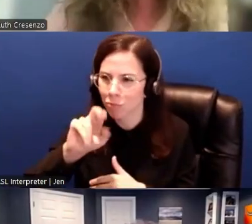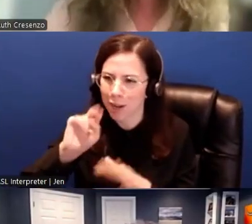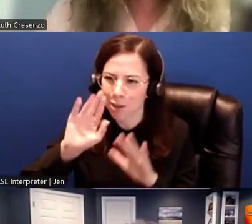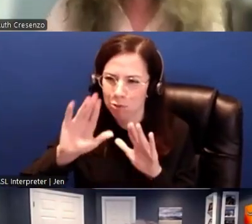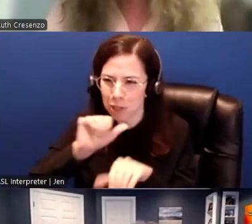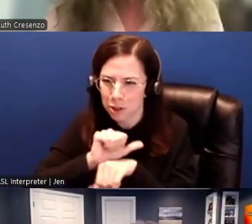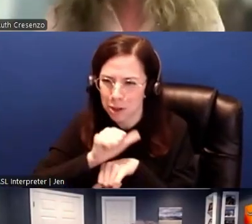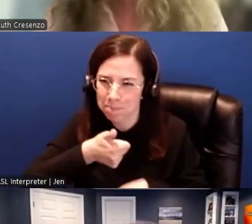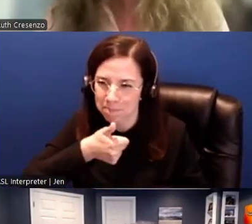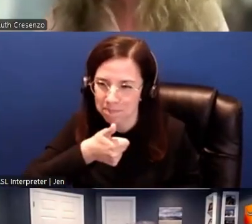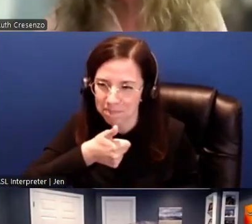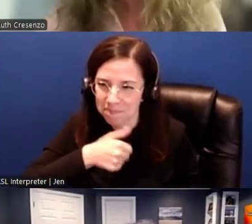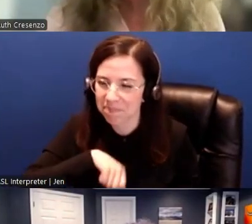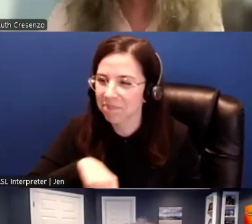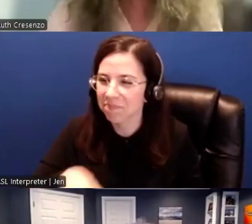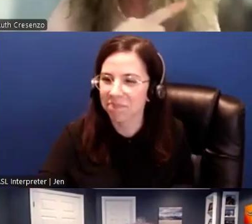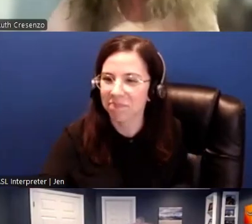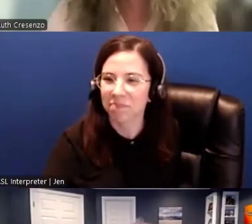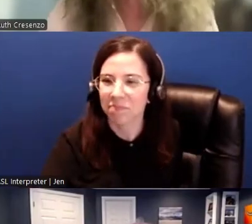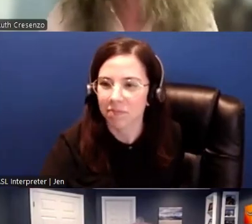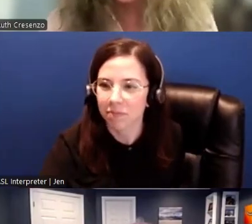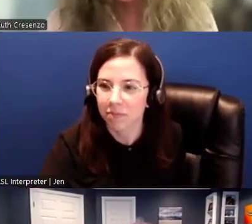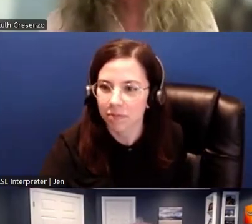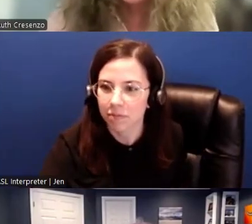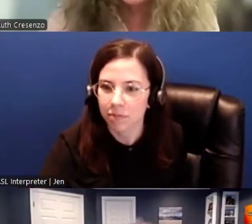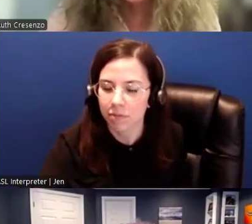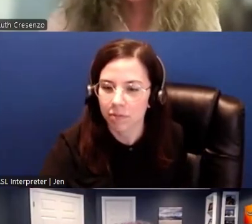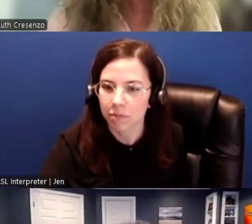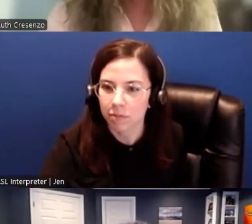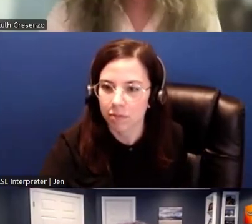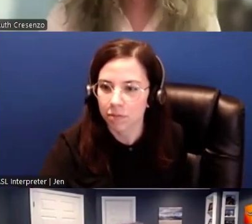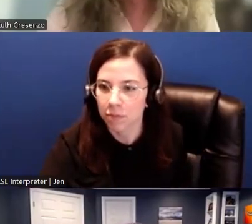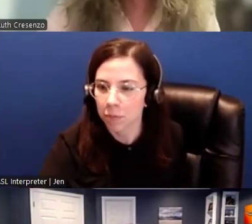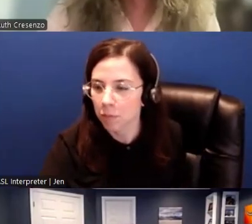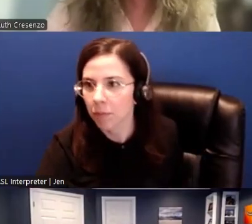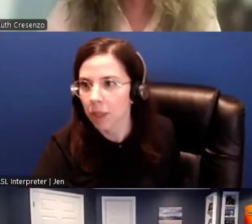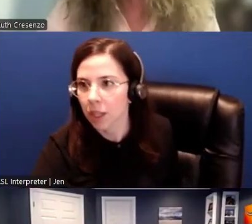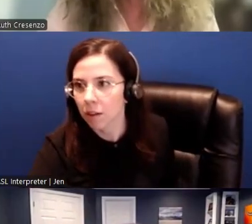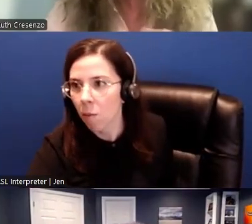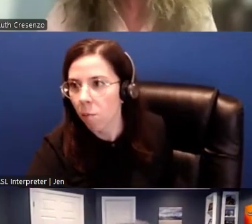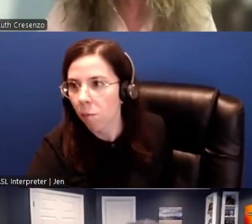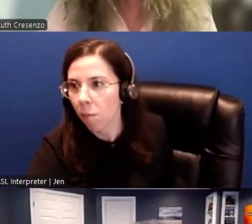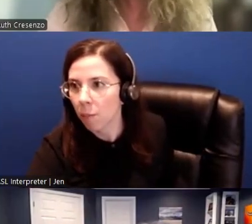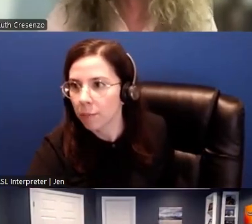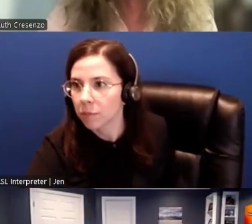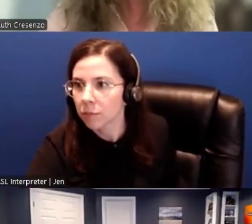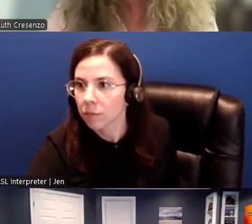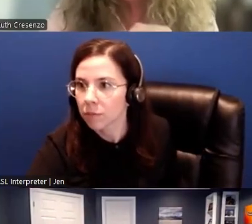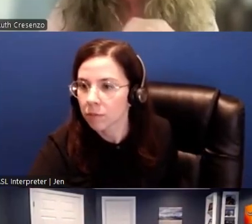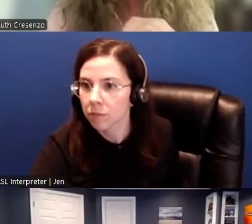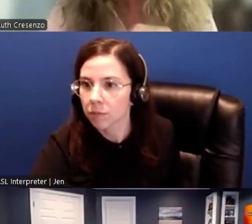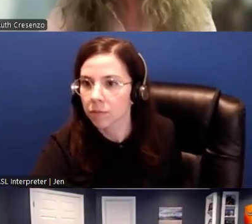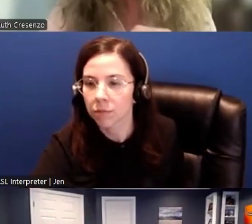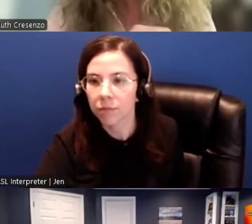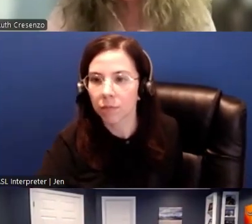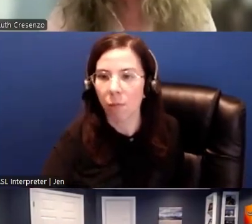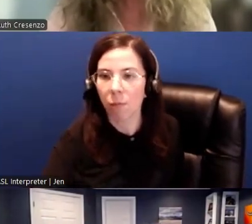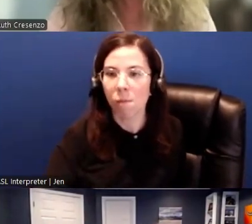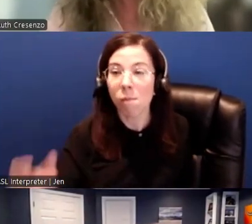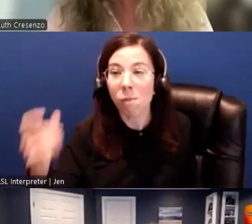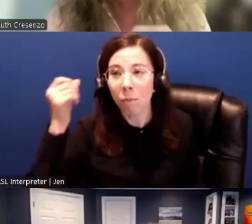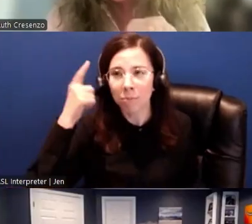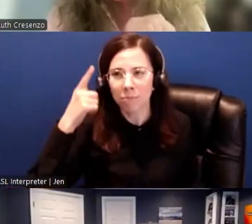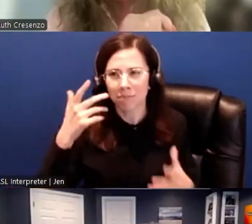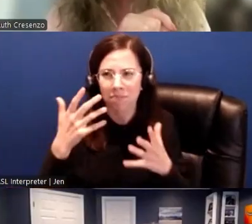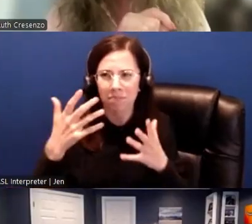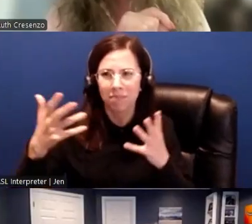way. Well, in the midst of all of that, there are a lot of things that are going